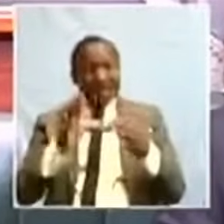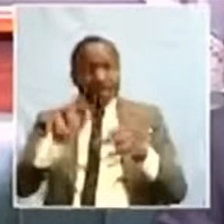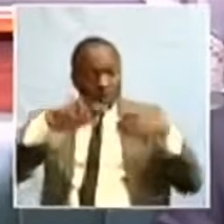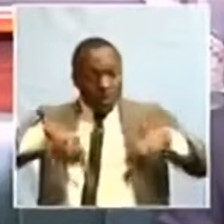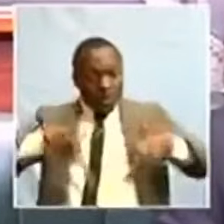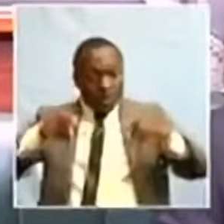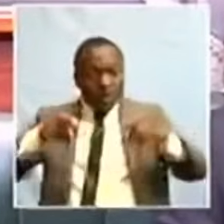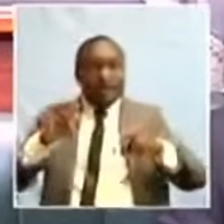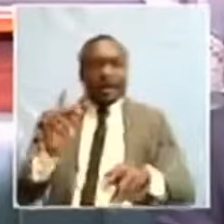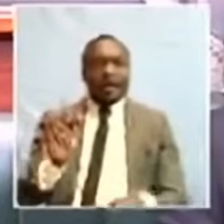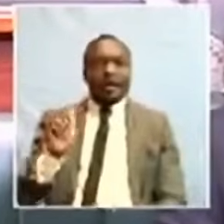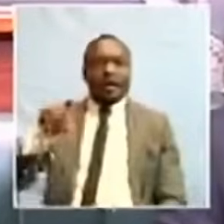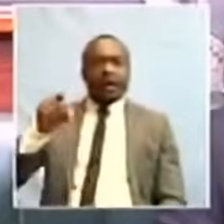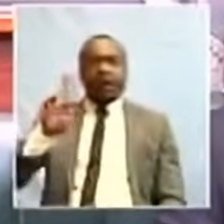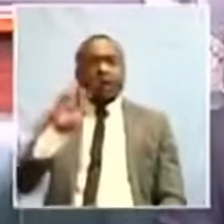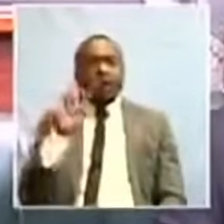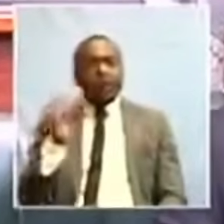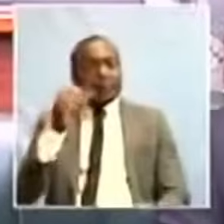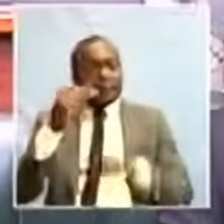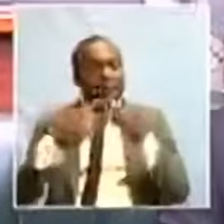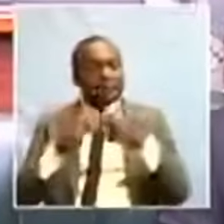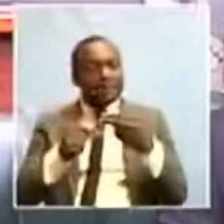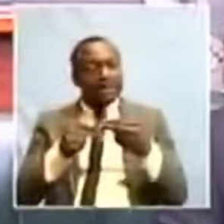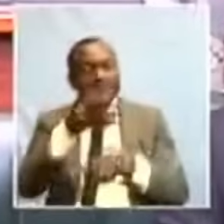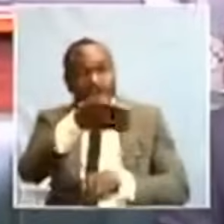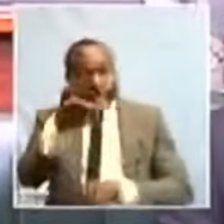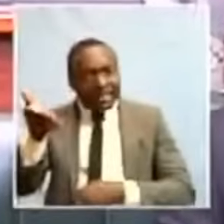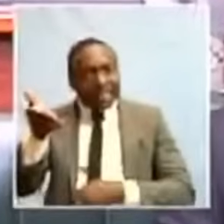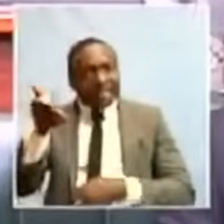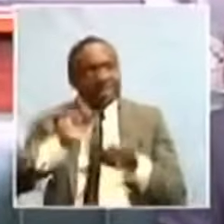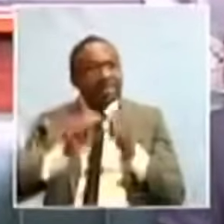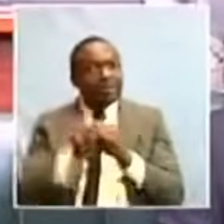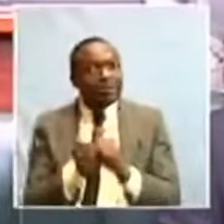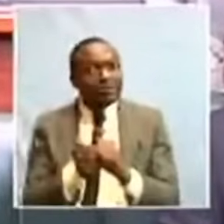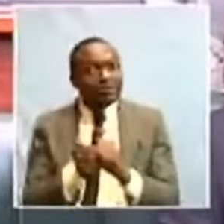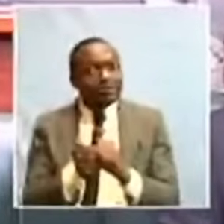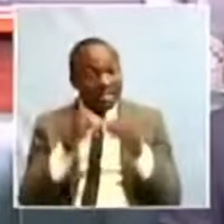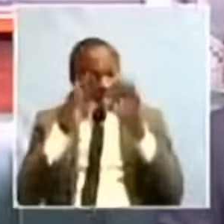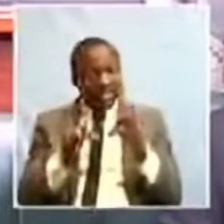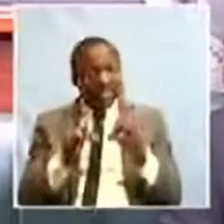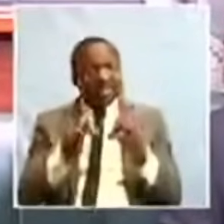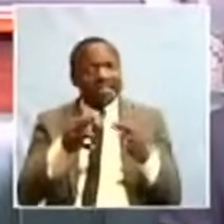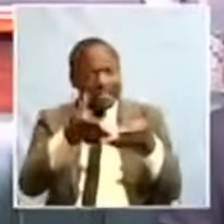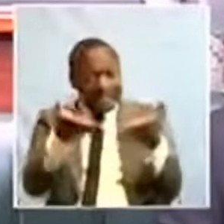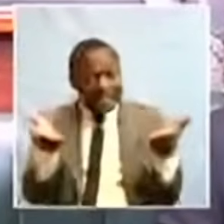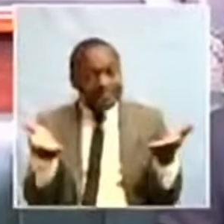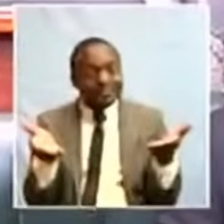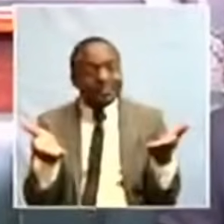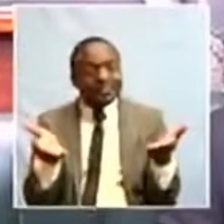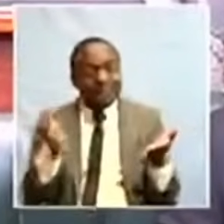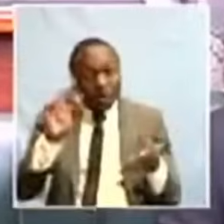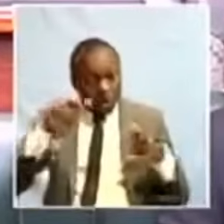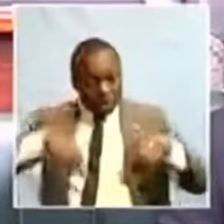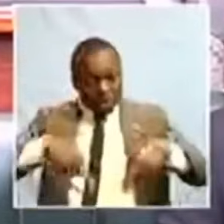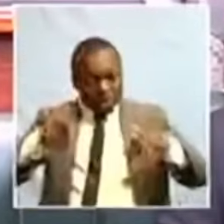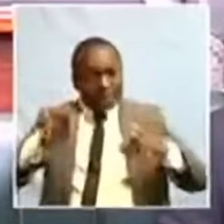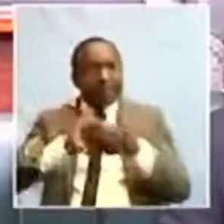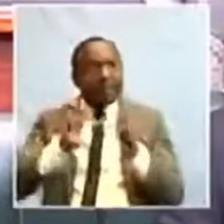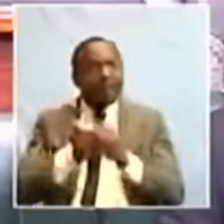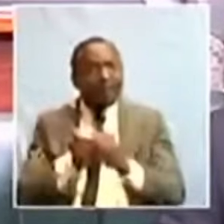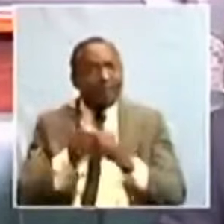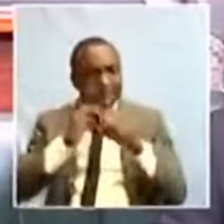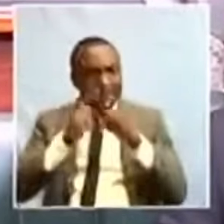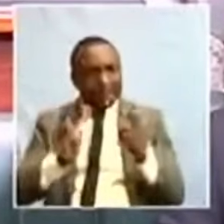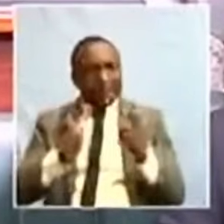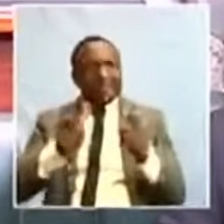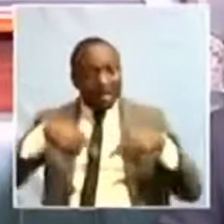in Kaputa, then there is a problem. If there is, no road, it's a problem. But